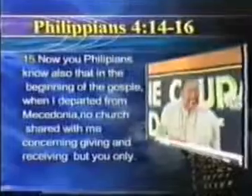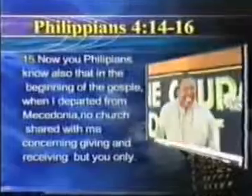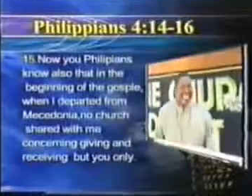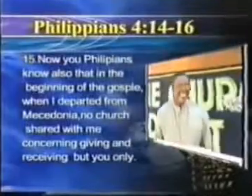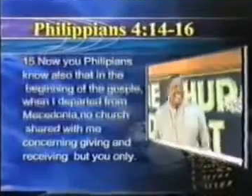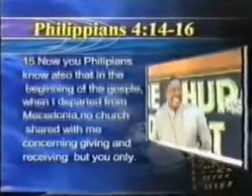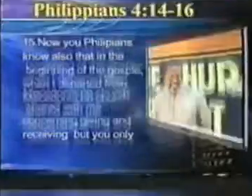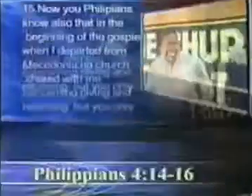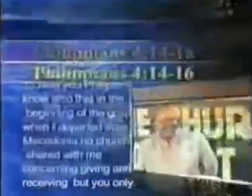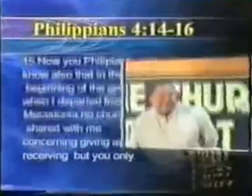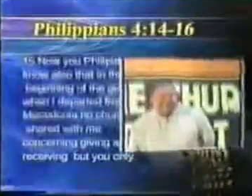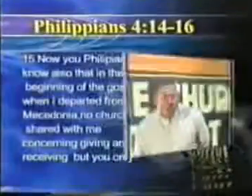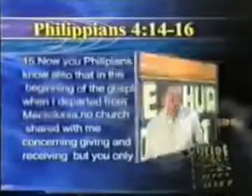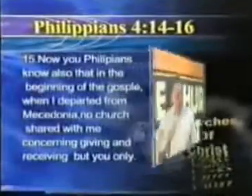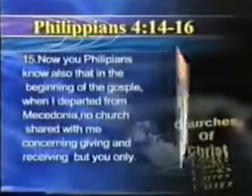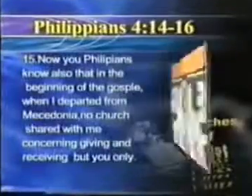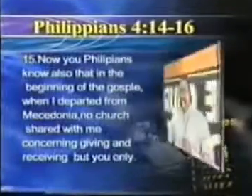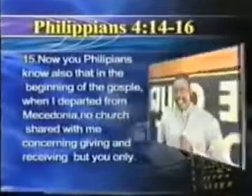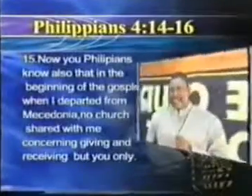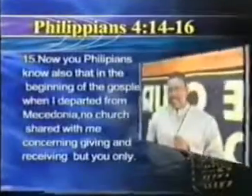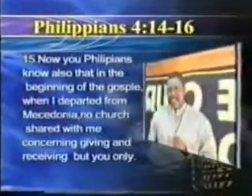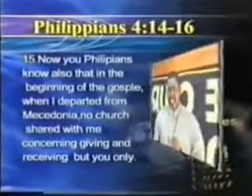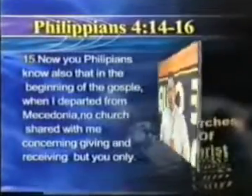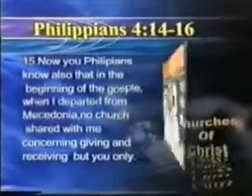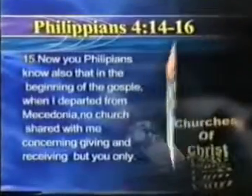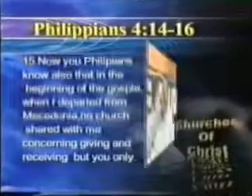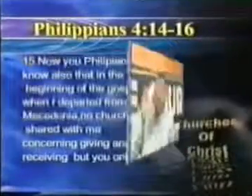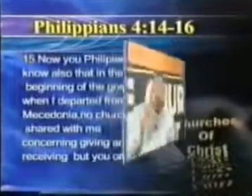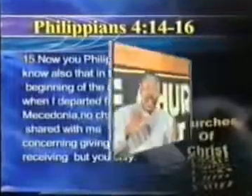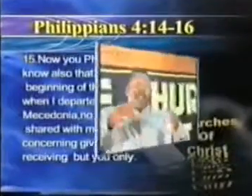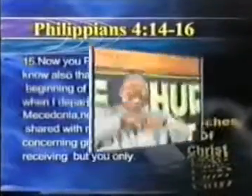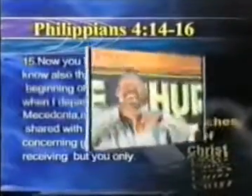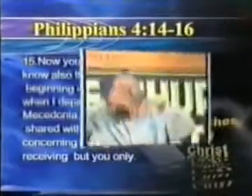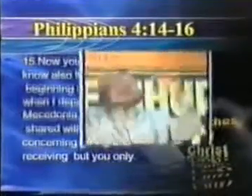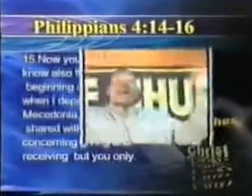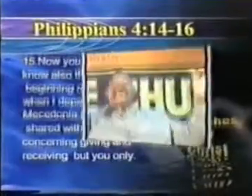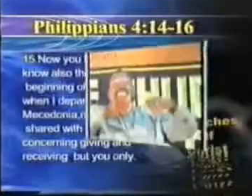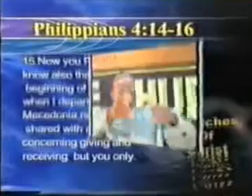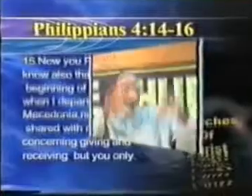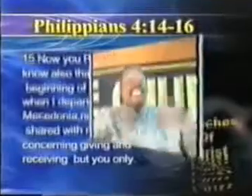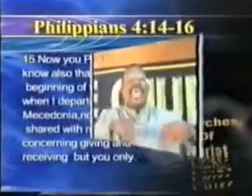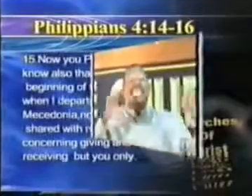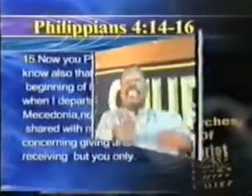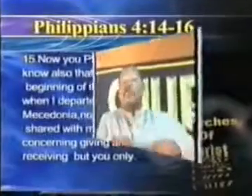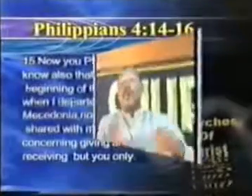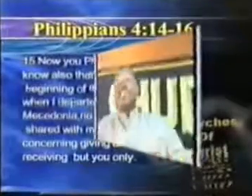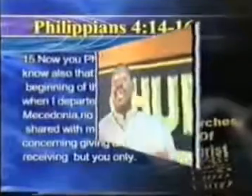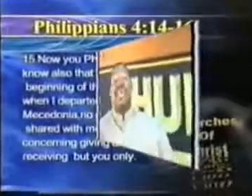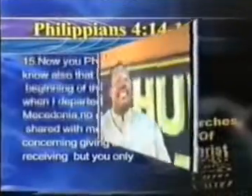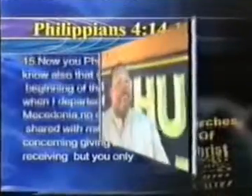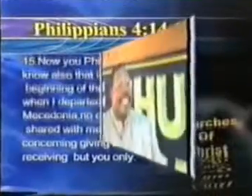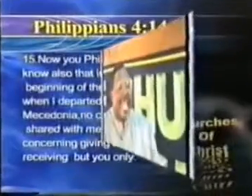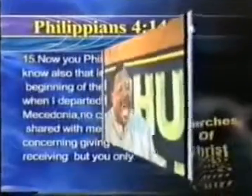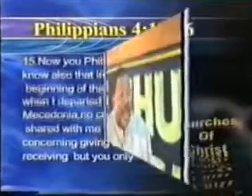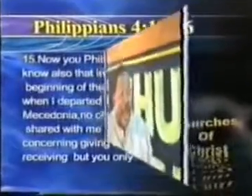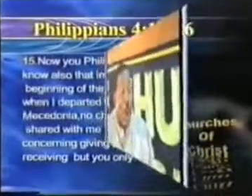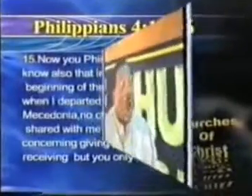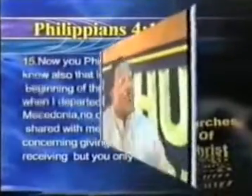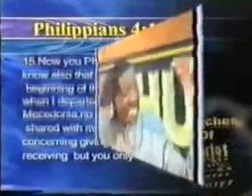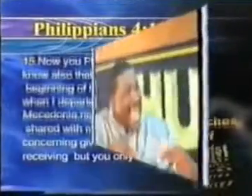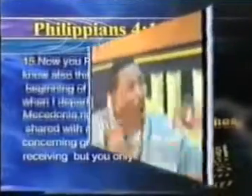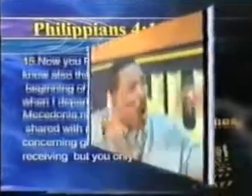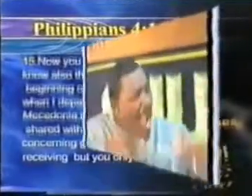Is somebody listening? Or of what you mean? Obama Paul or Kans and Pa Echa, Yanni and Nate, to why I see a Kans and